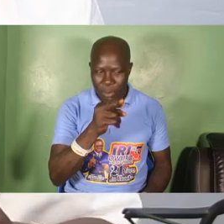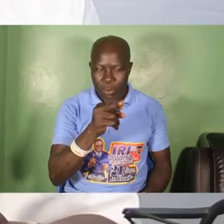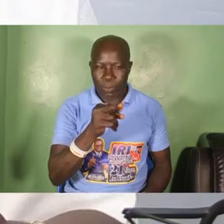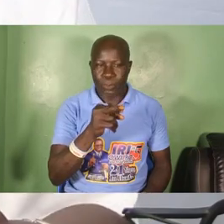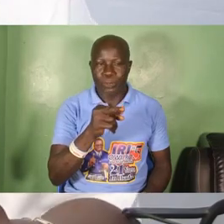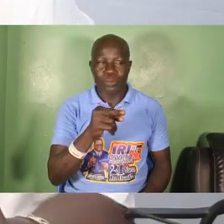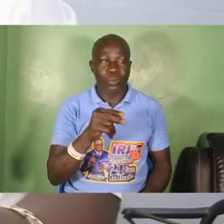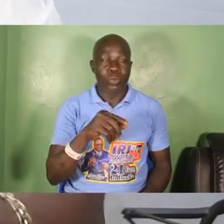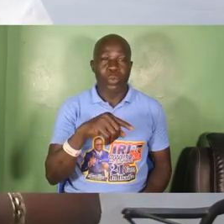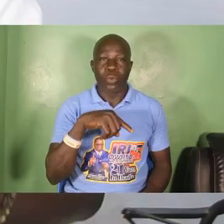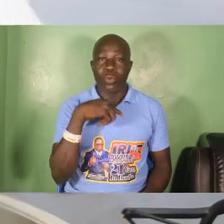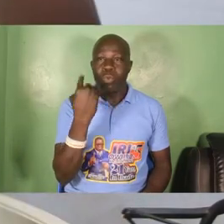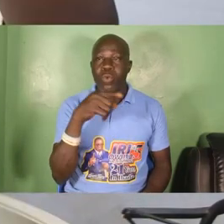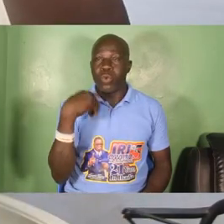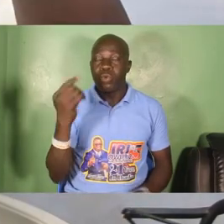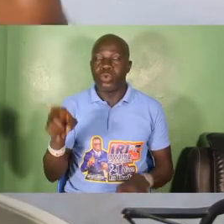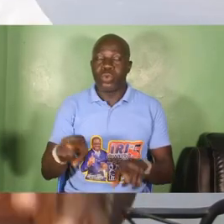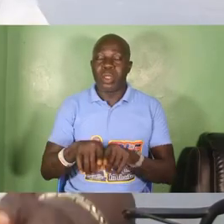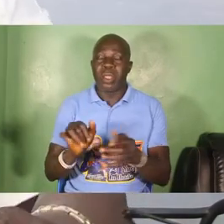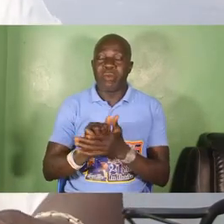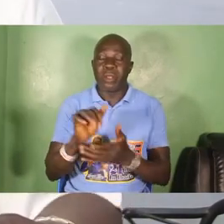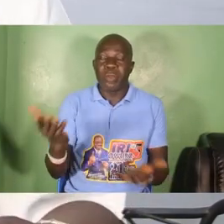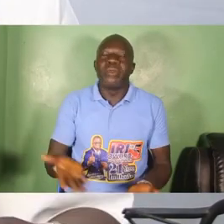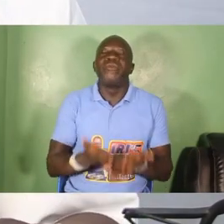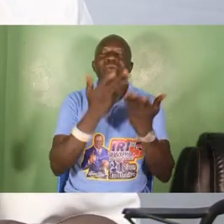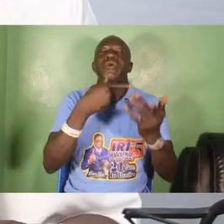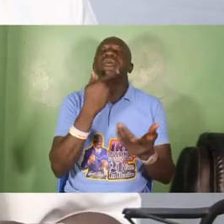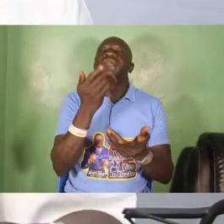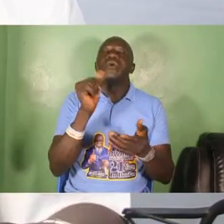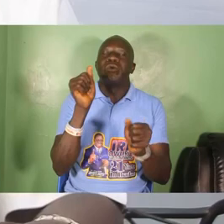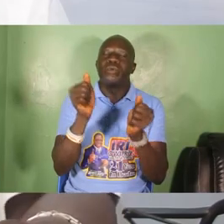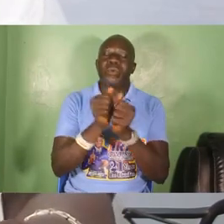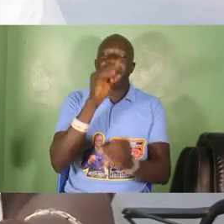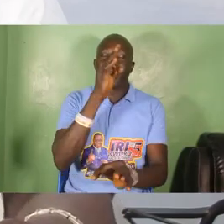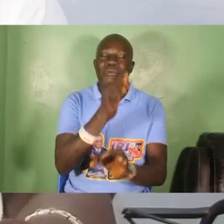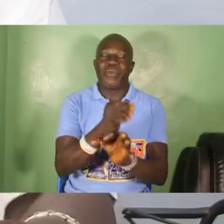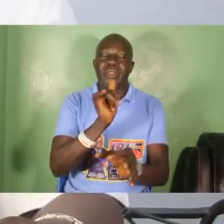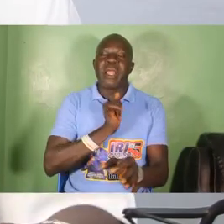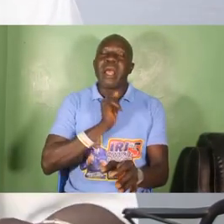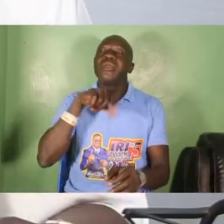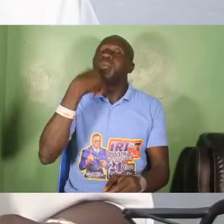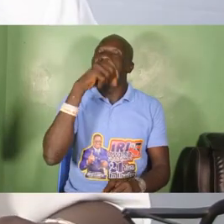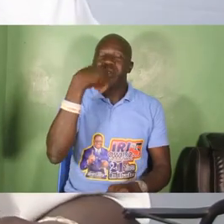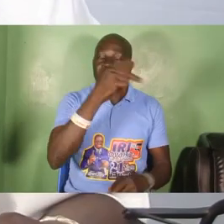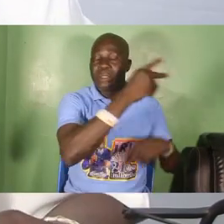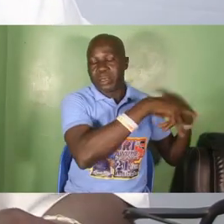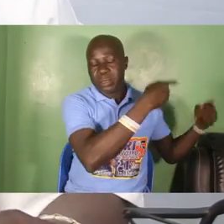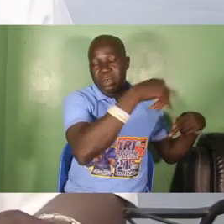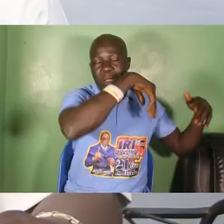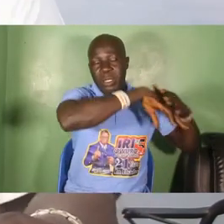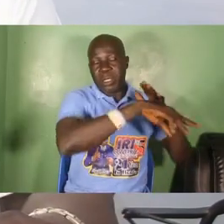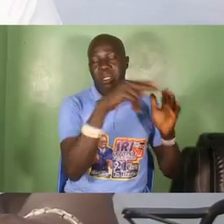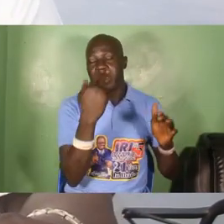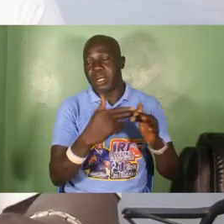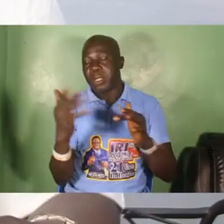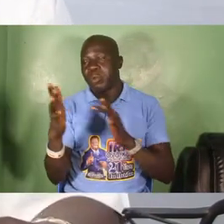Gbogbo ẹyin tẹ fi gbagbọ gbe o soke. All of you that lift up your voice with faith. Emi so aso tele. I prophesy. Ni